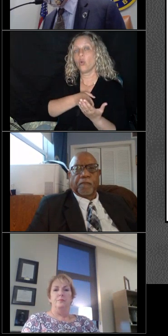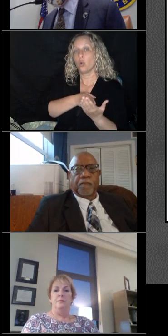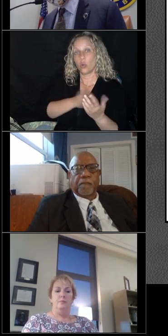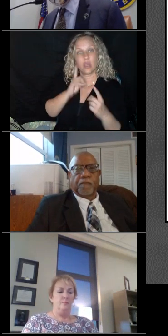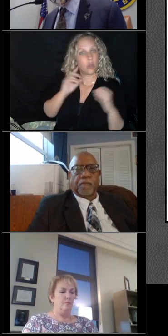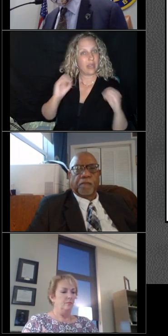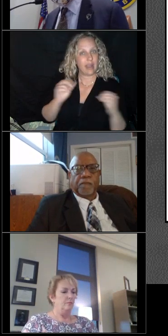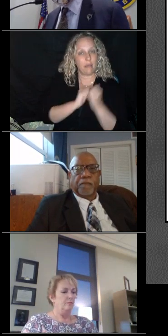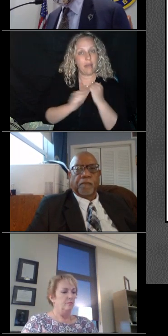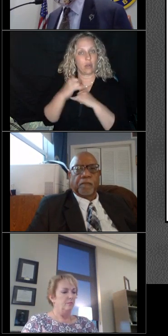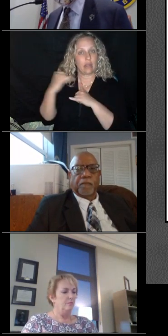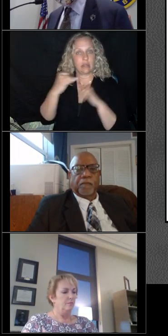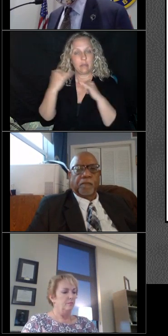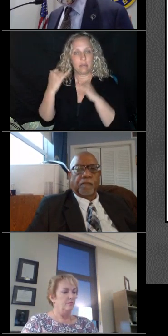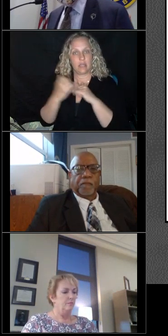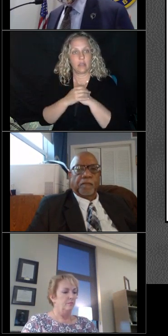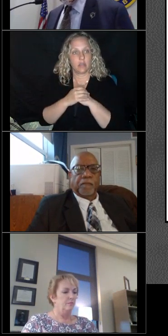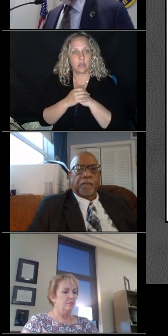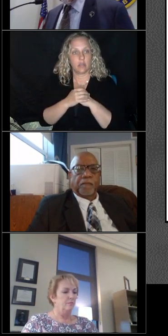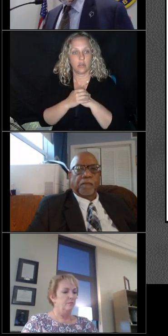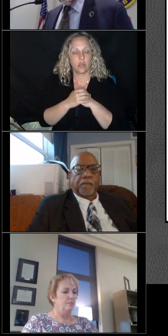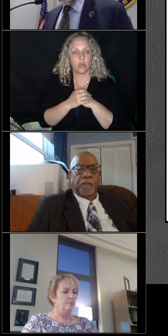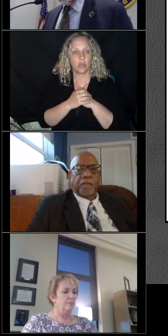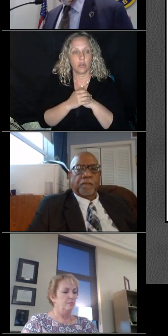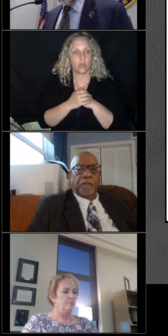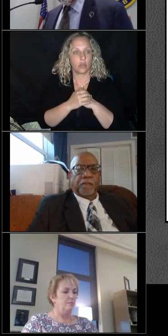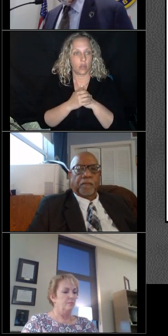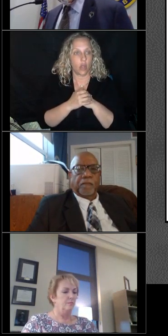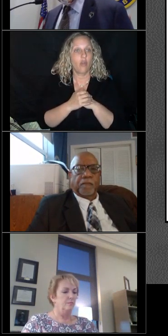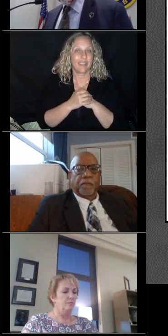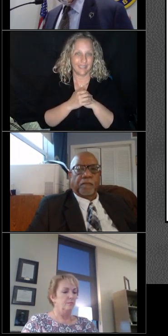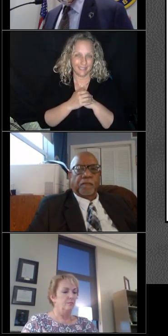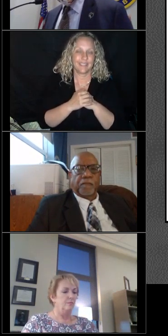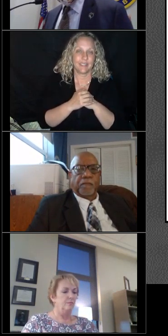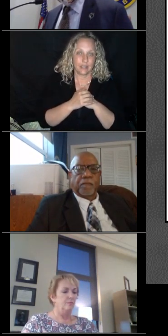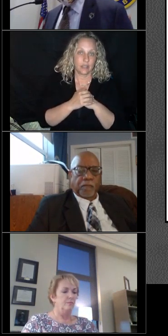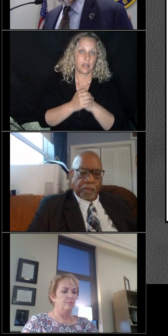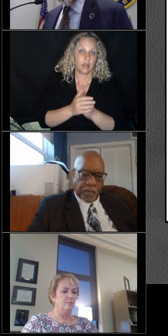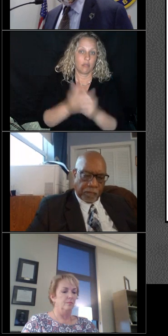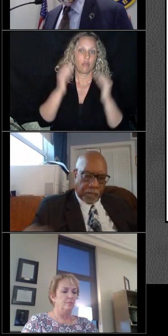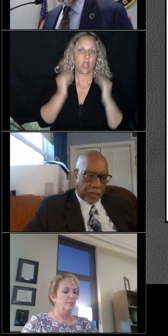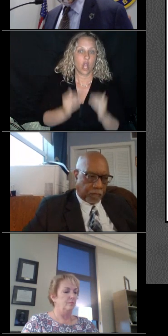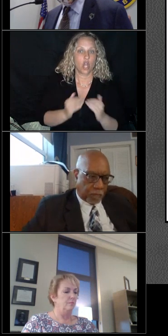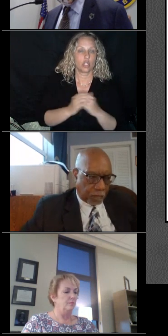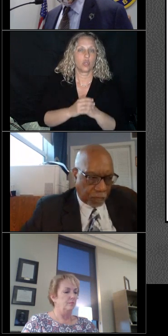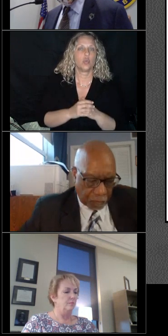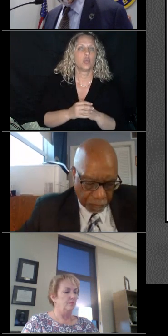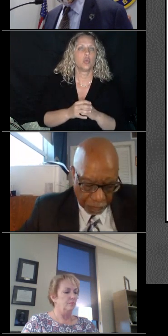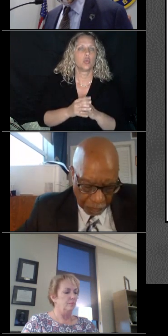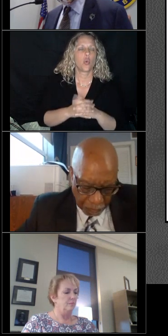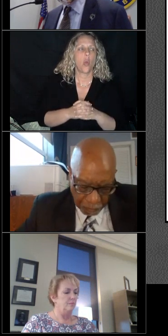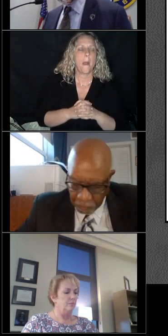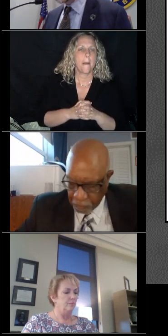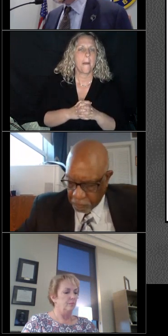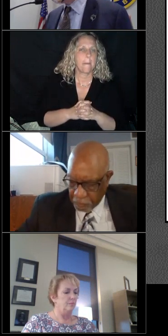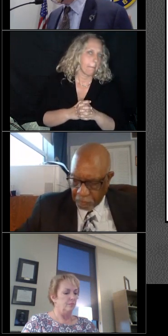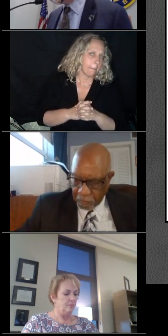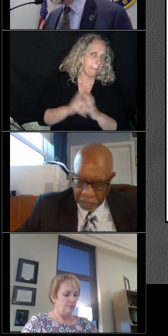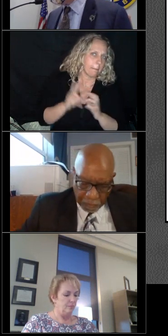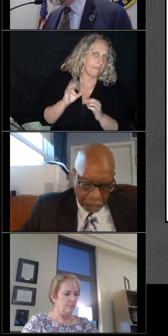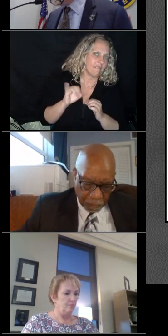none, motion passes unanimously. All right. Moving on to Vice